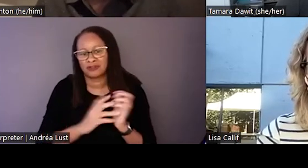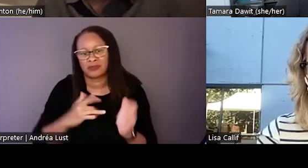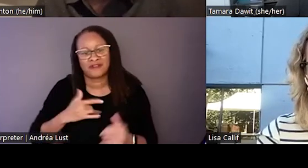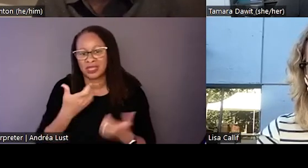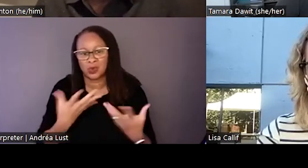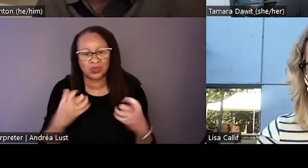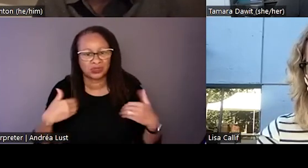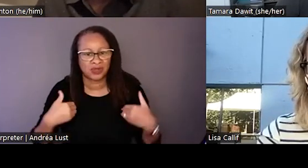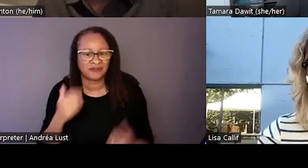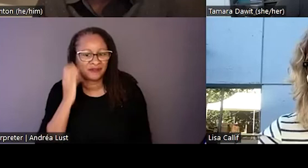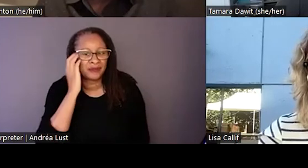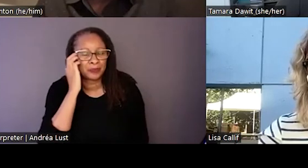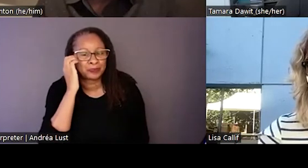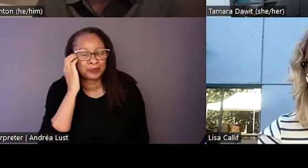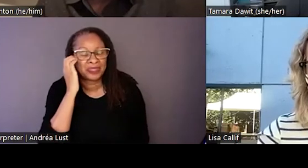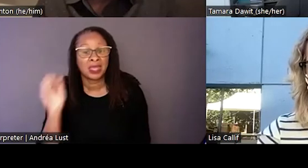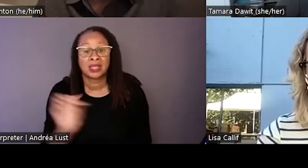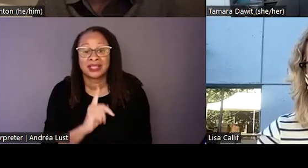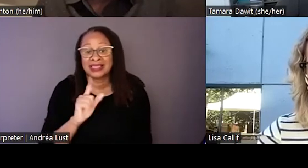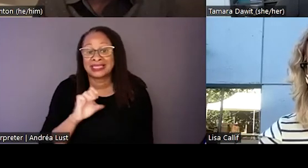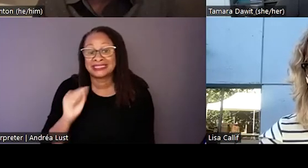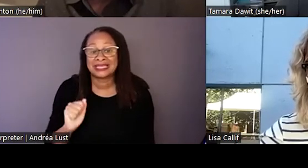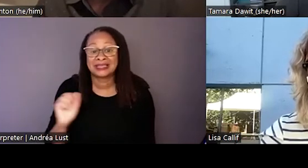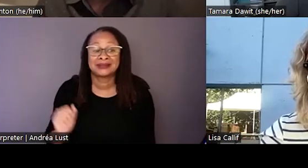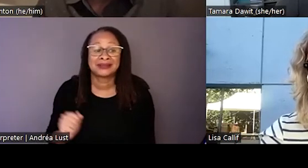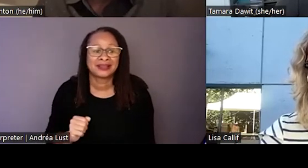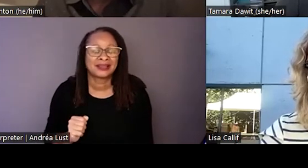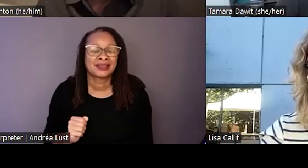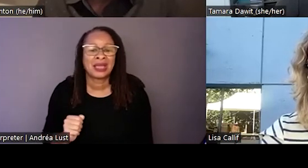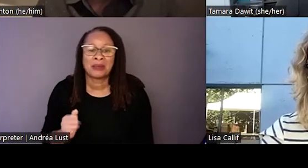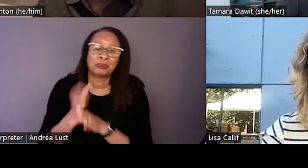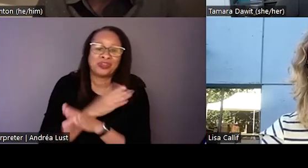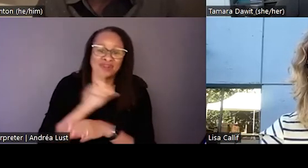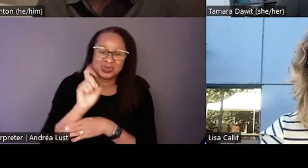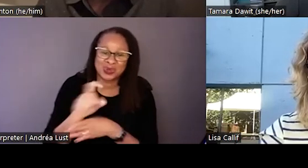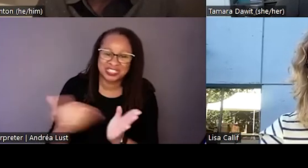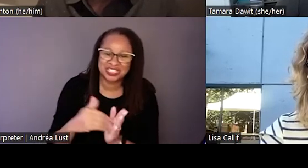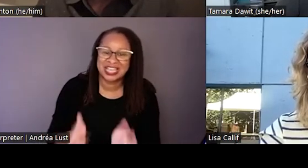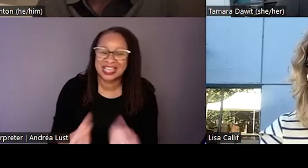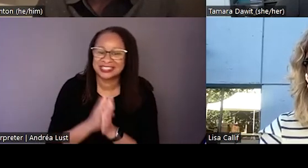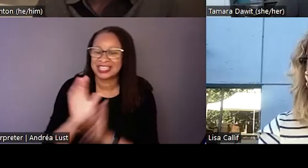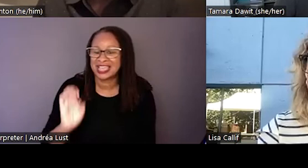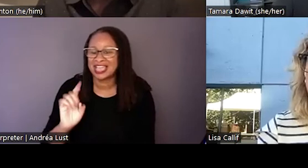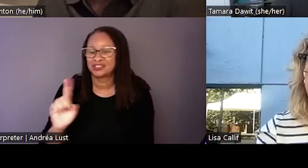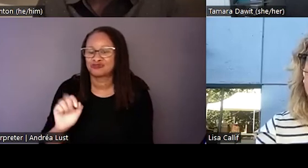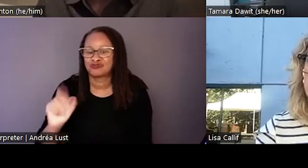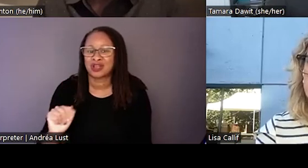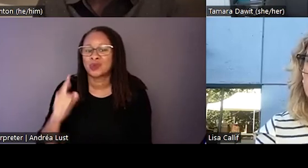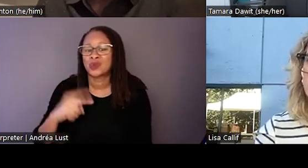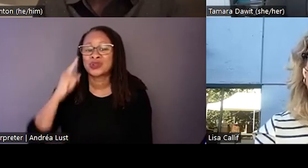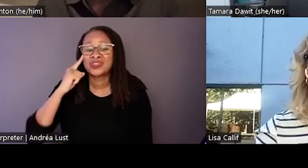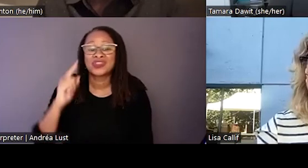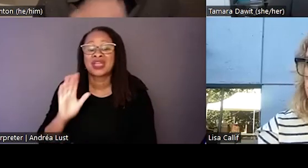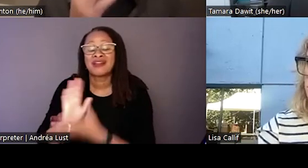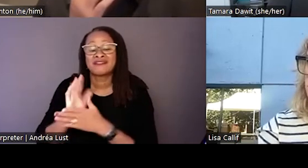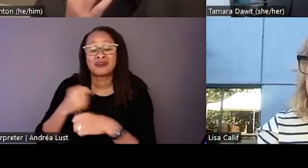thank you, Lisa. I'd like to go back to my previous question now and like asking to Ezra that, what do you think that the filmmakers are